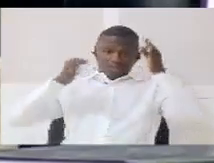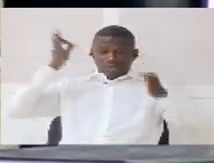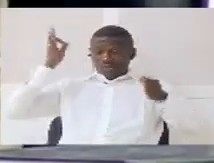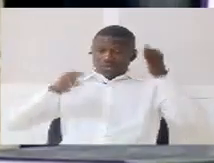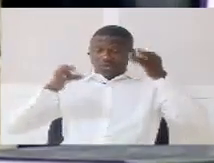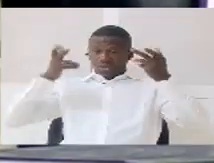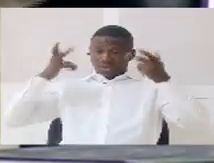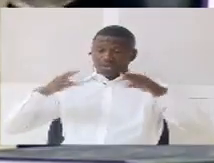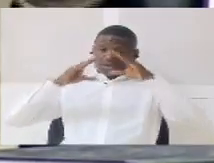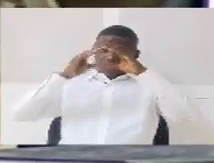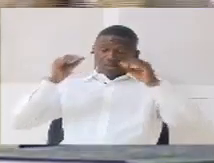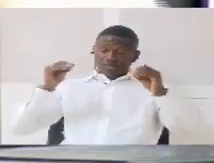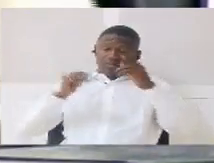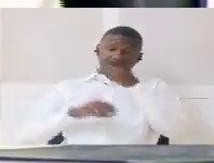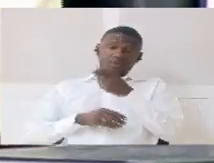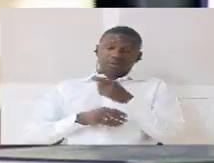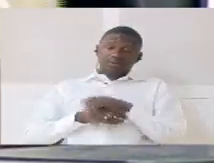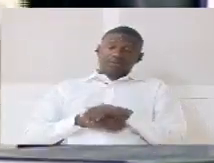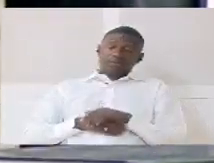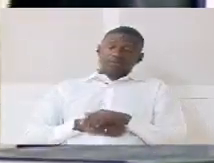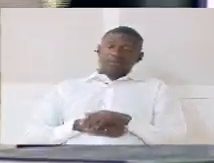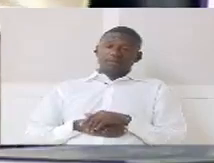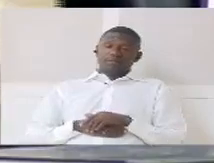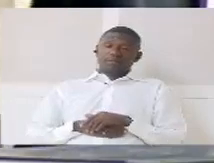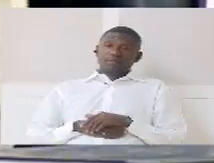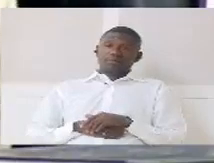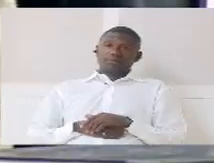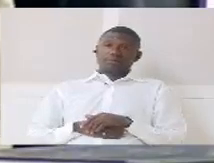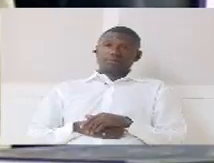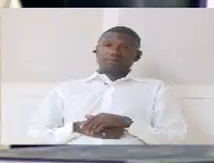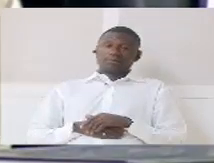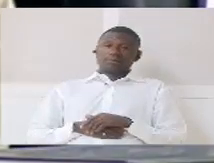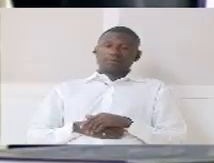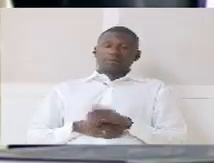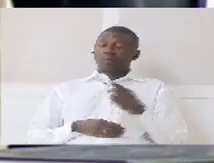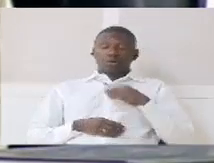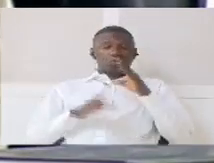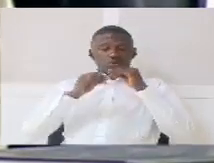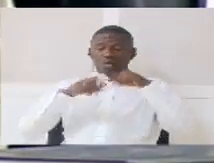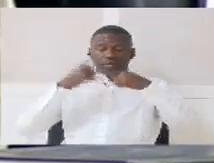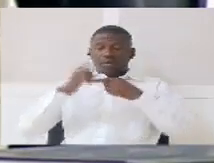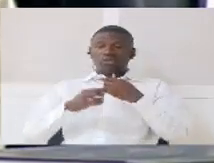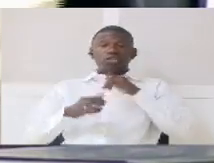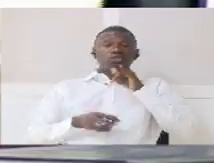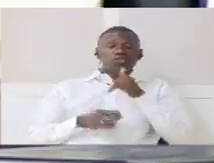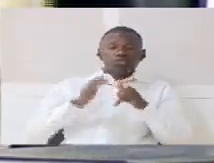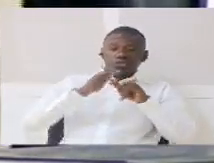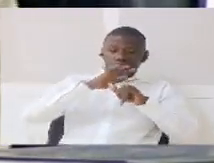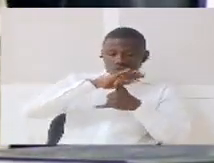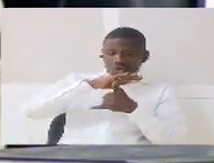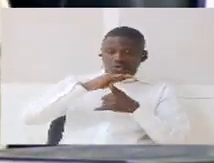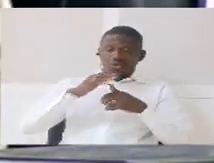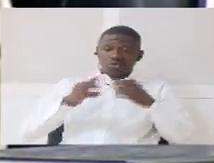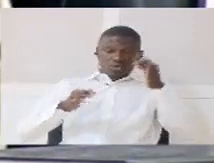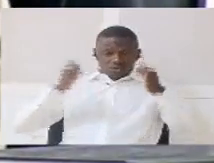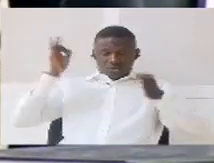junior judge or any junior magistrate or the. But all the senior people mean better than you. I'm not talking about the junior judges or. The role me